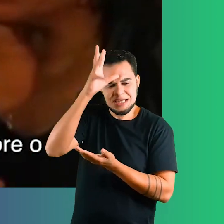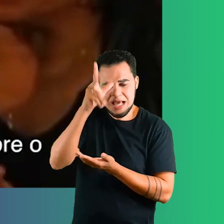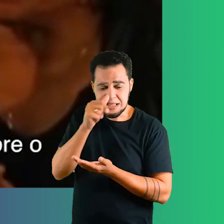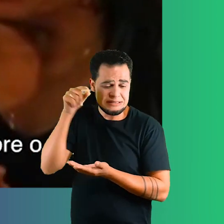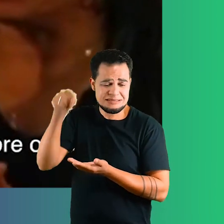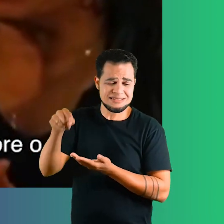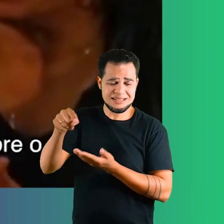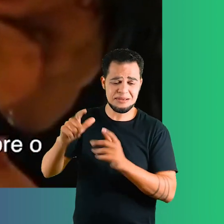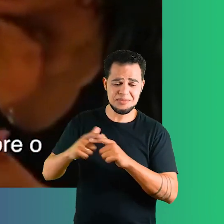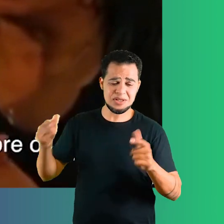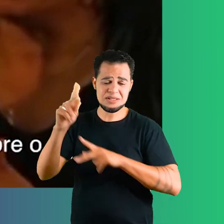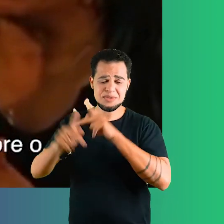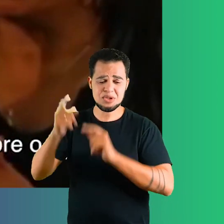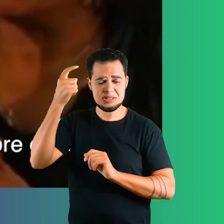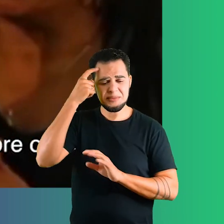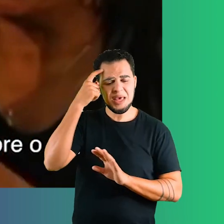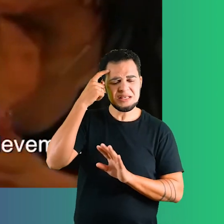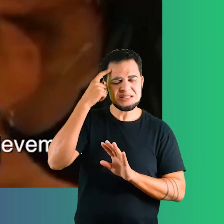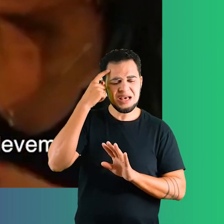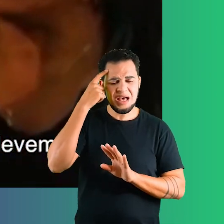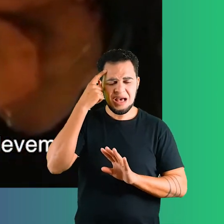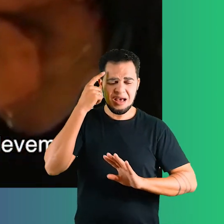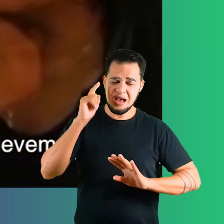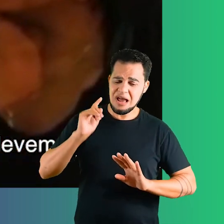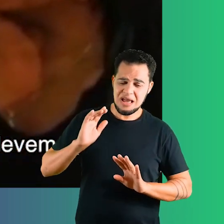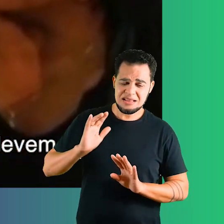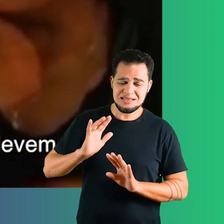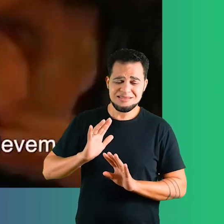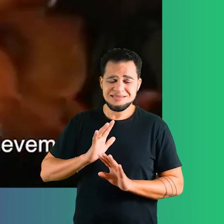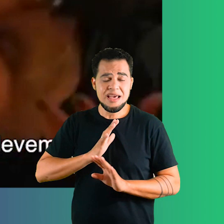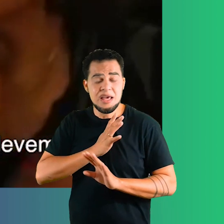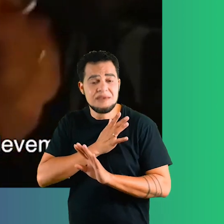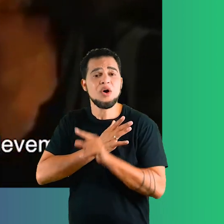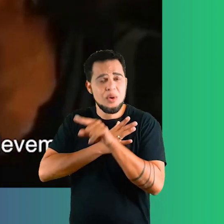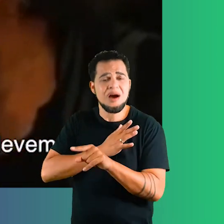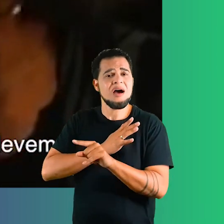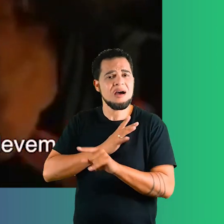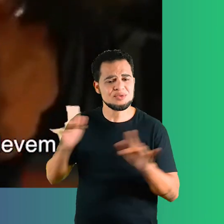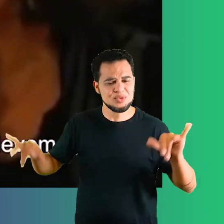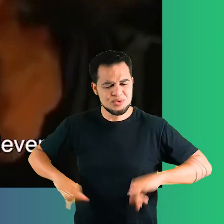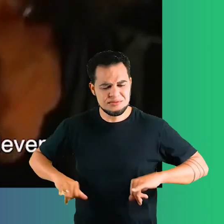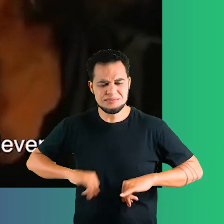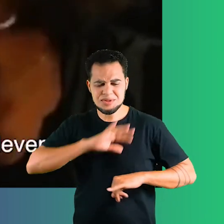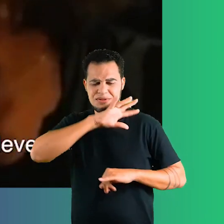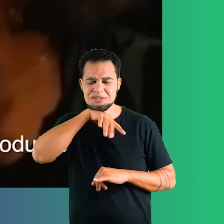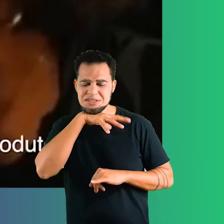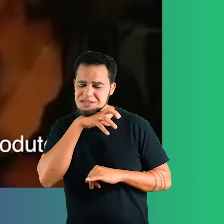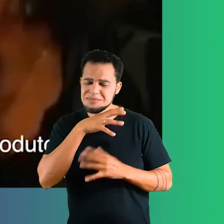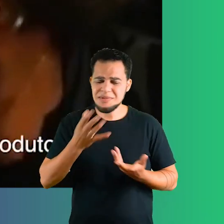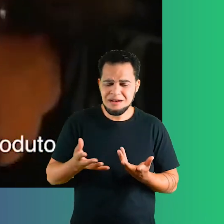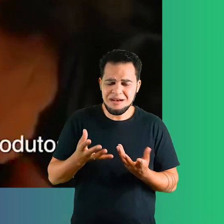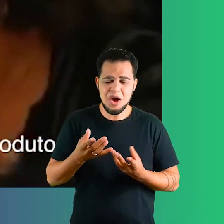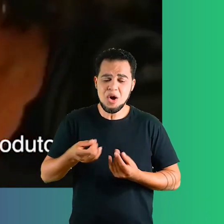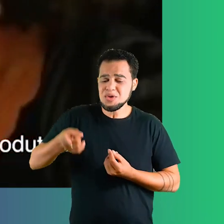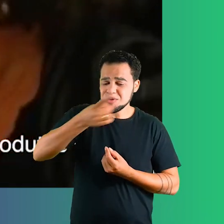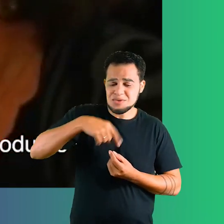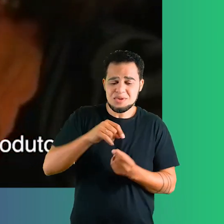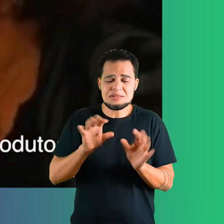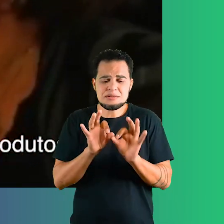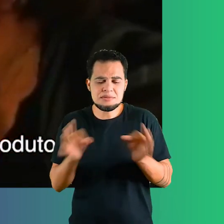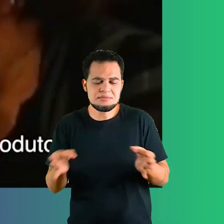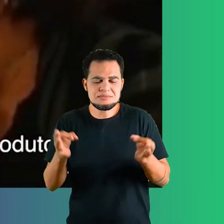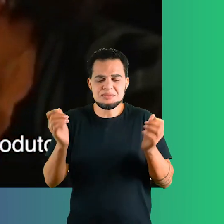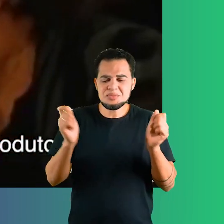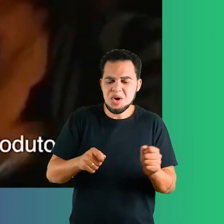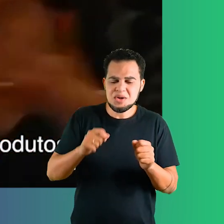don't think about the horrendous suffering that those animals must endure simply in order